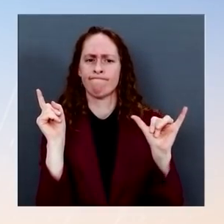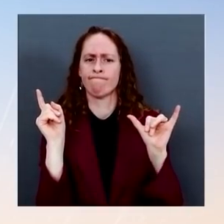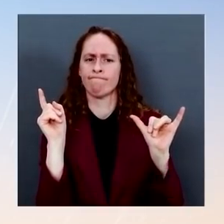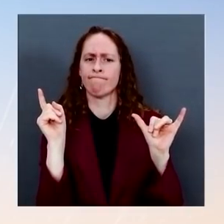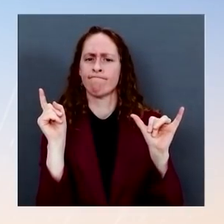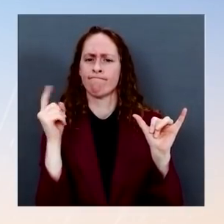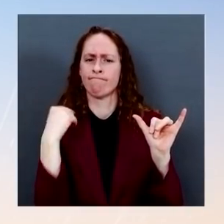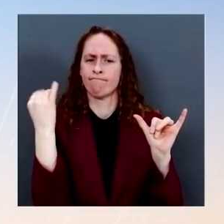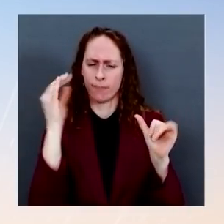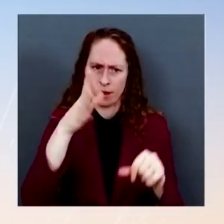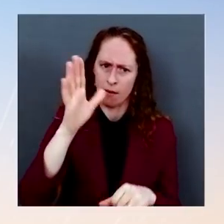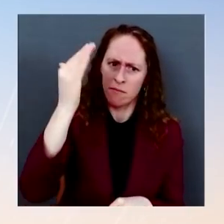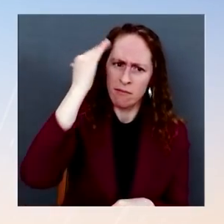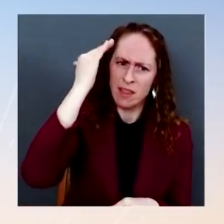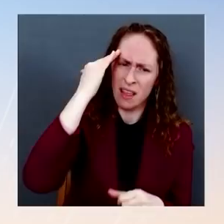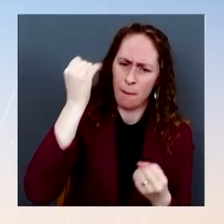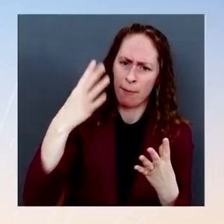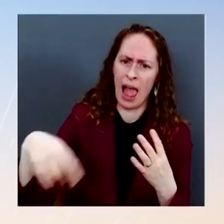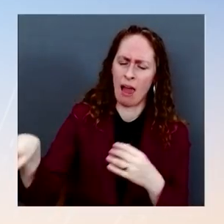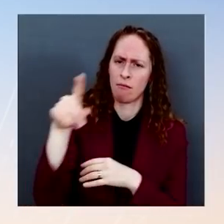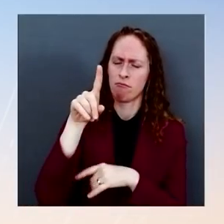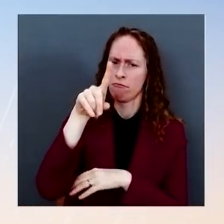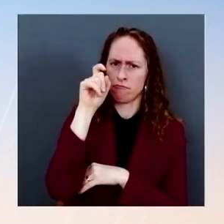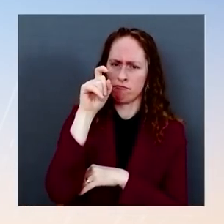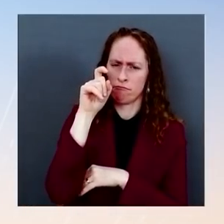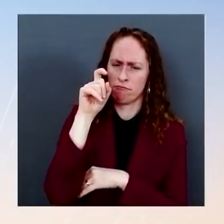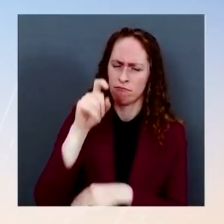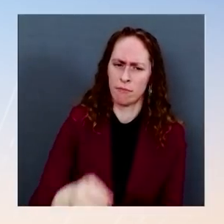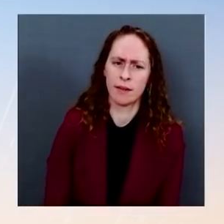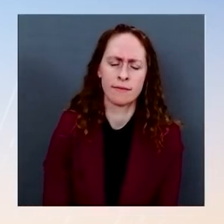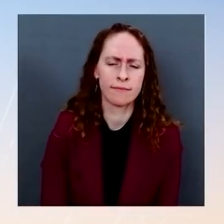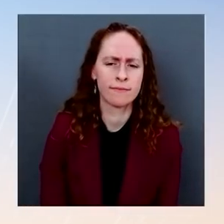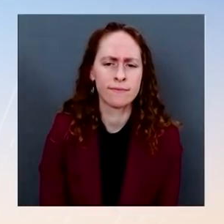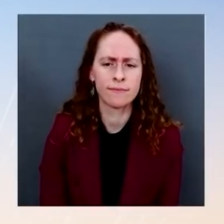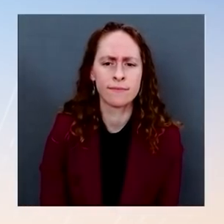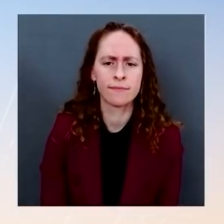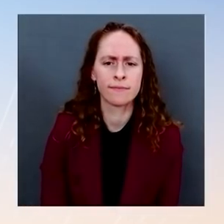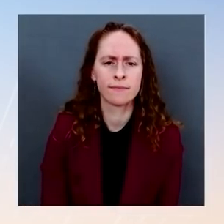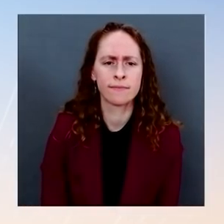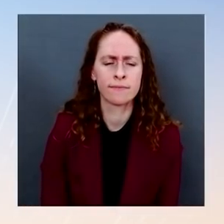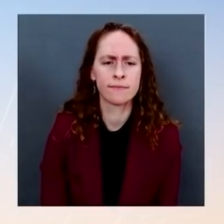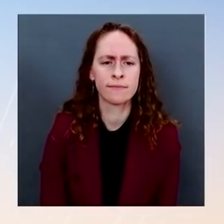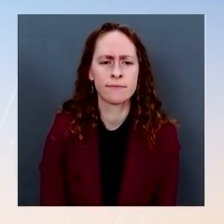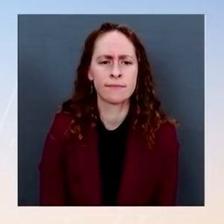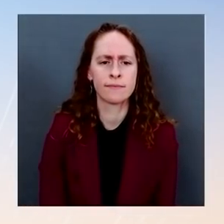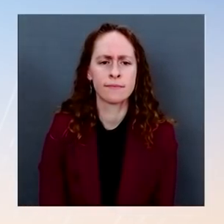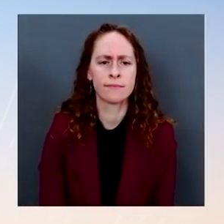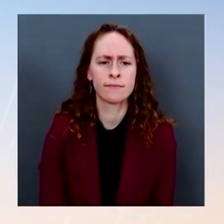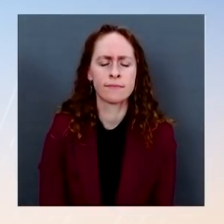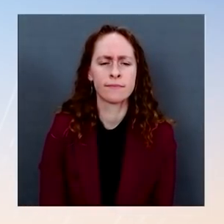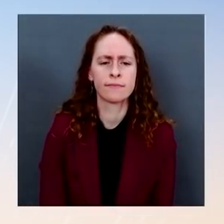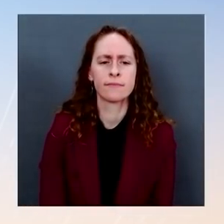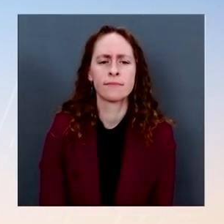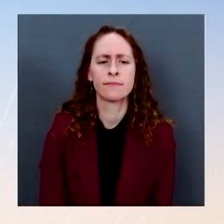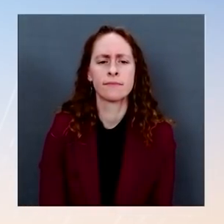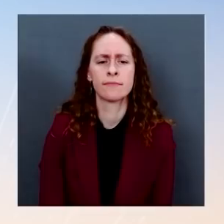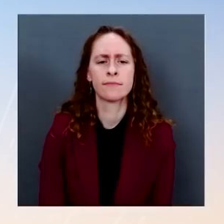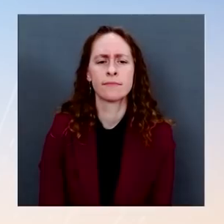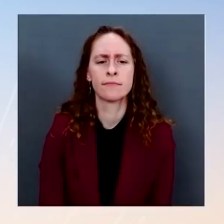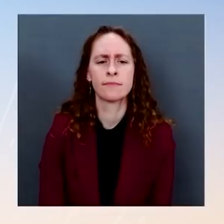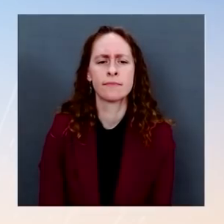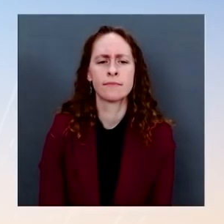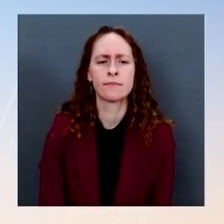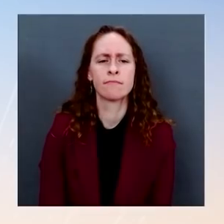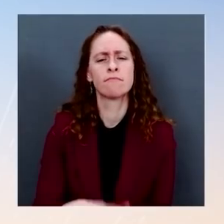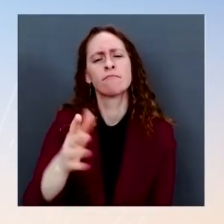of them warned has happened? Well, I would say, one, his message would be we need to work together to get this done, and he's going to work